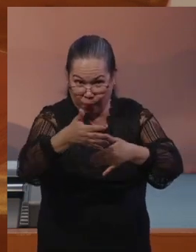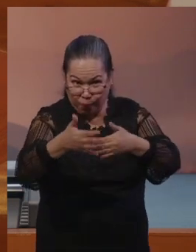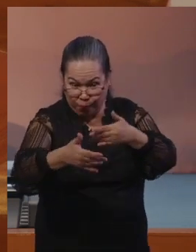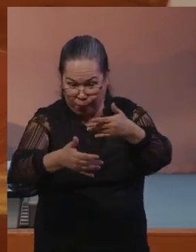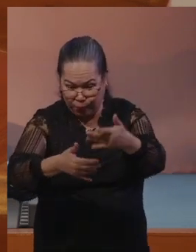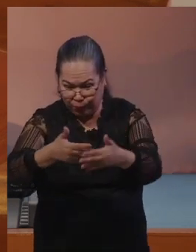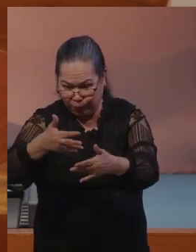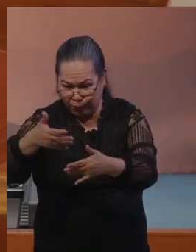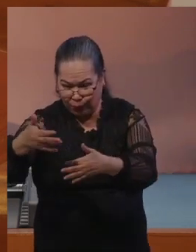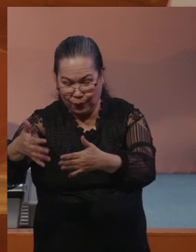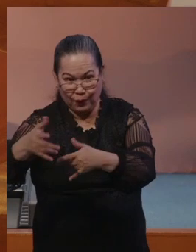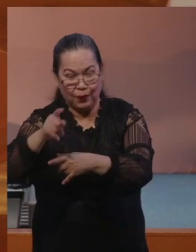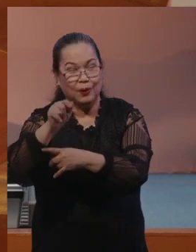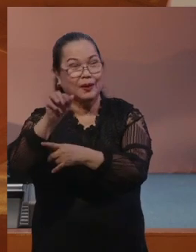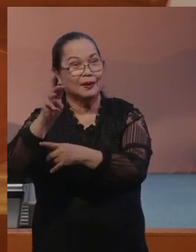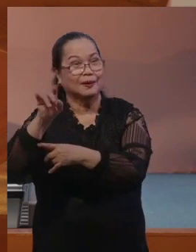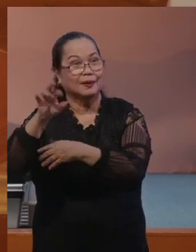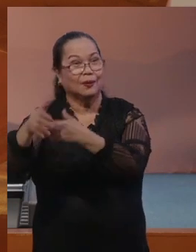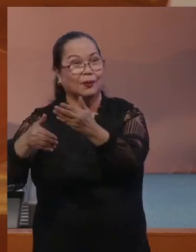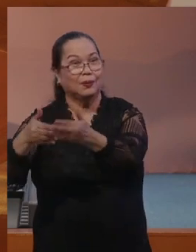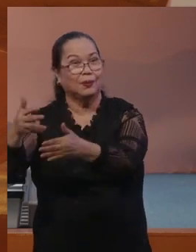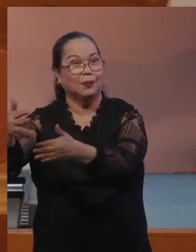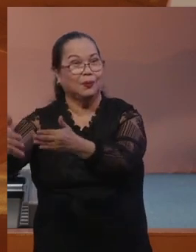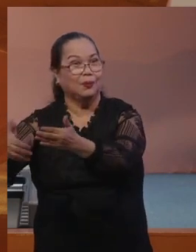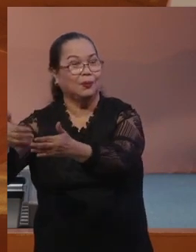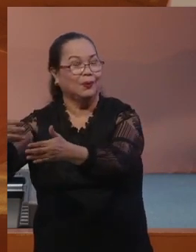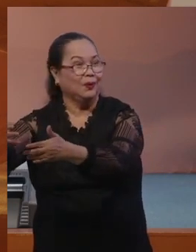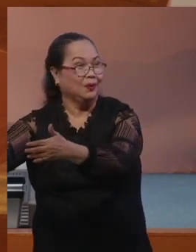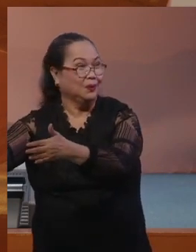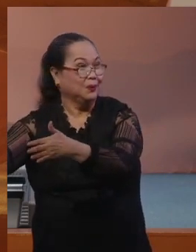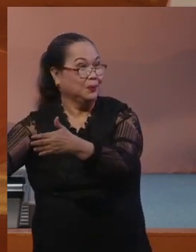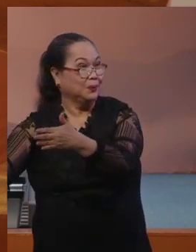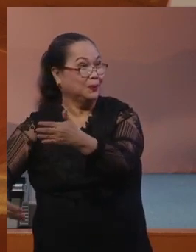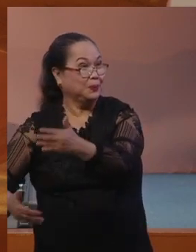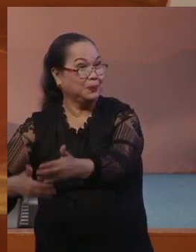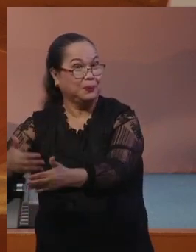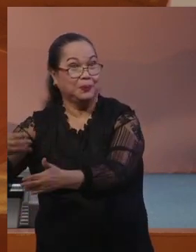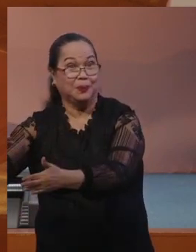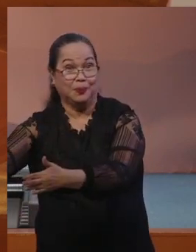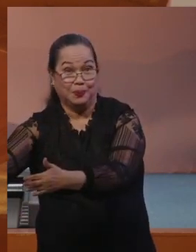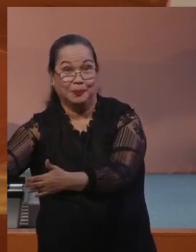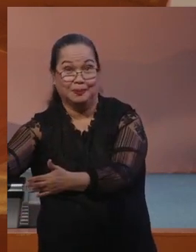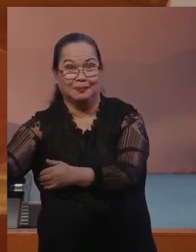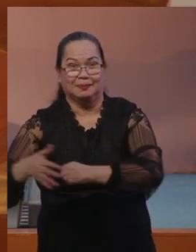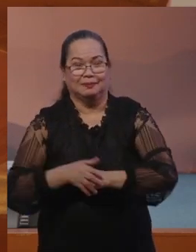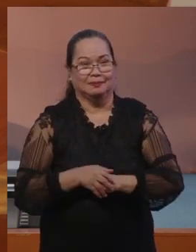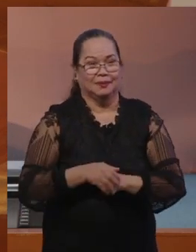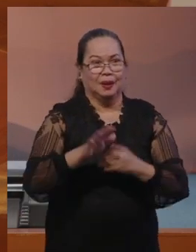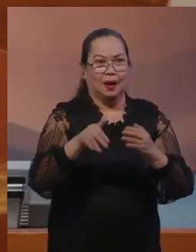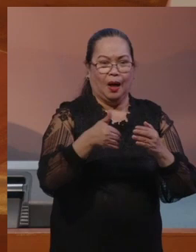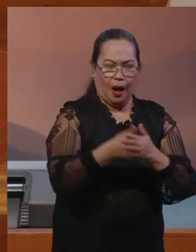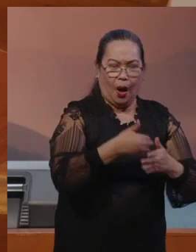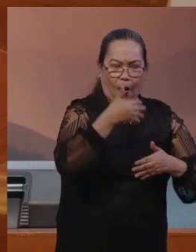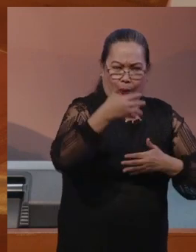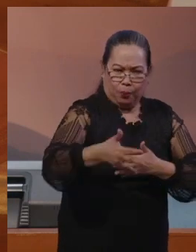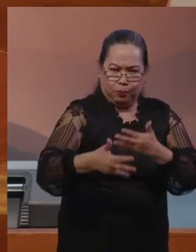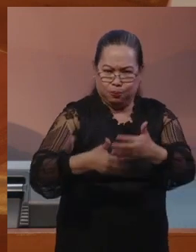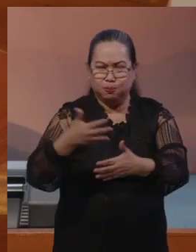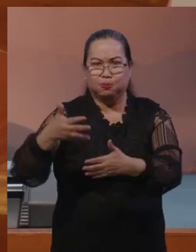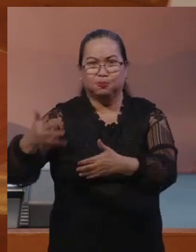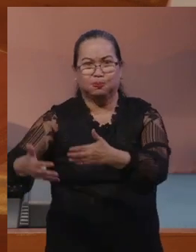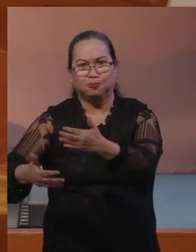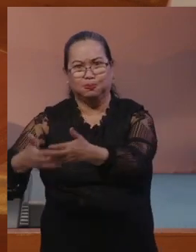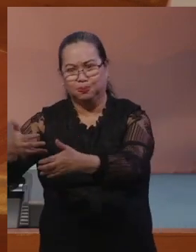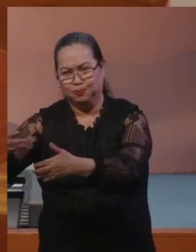Tamar, and Perez the father of Hezron, and Hezron the father of Ram, and Ram the father of Aminadab, and Aminadab the father of Nashon,